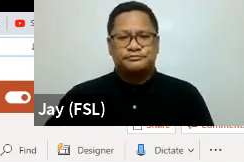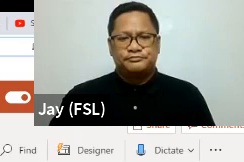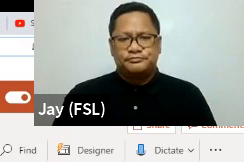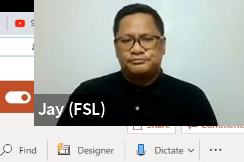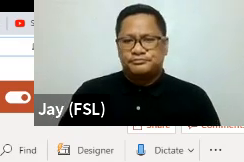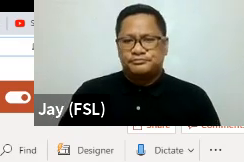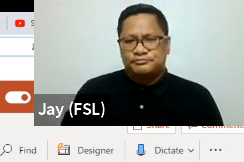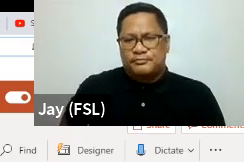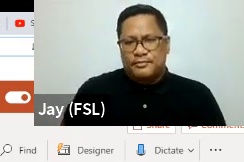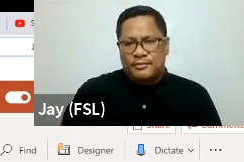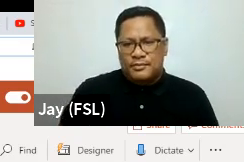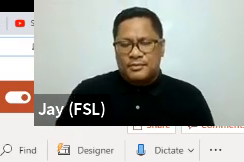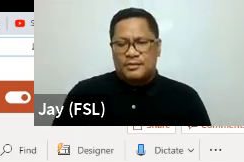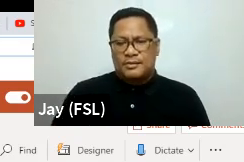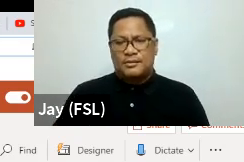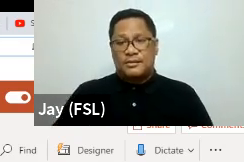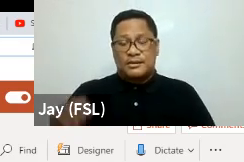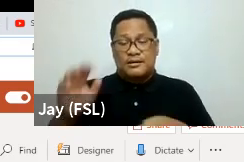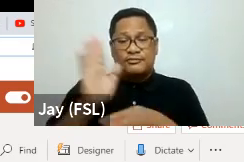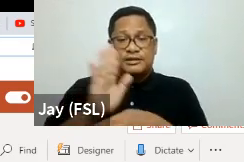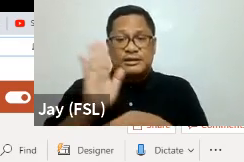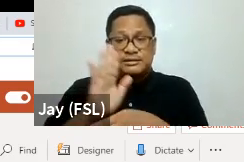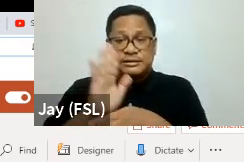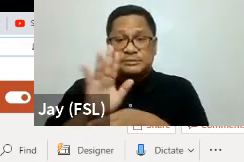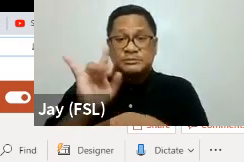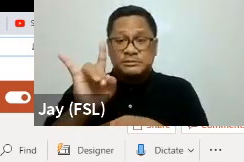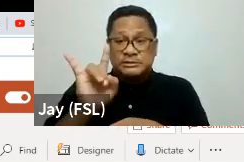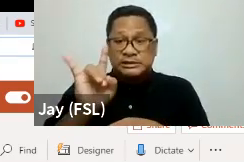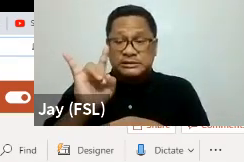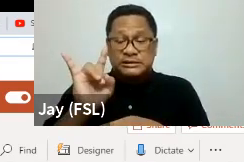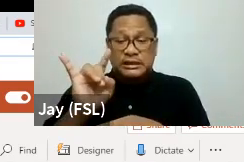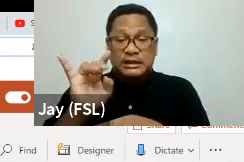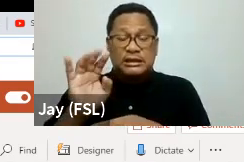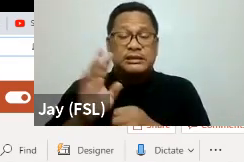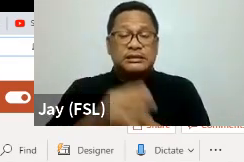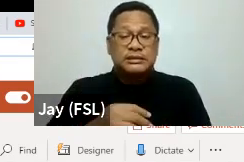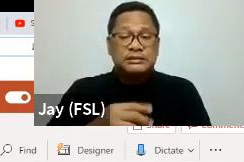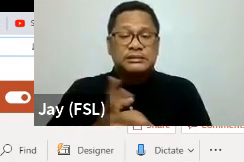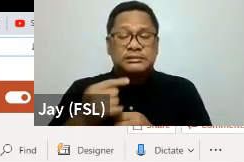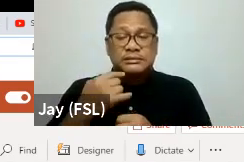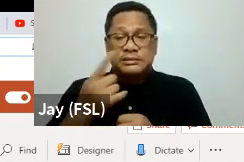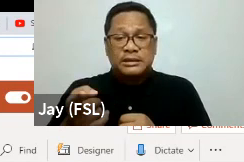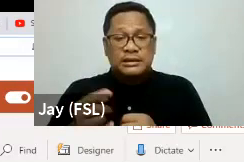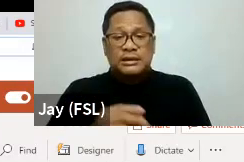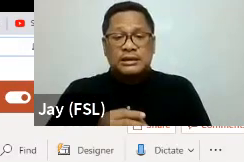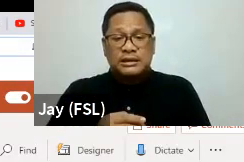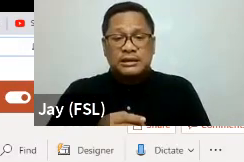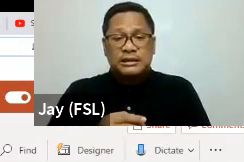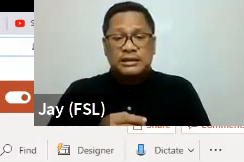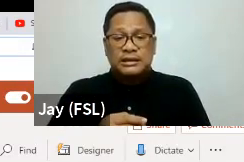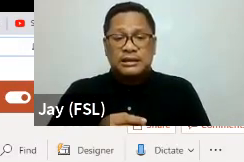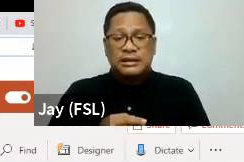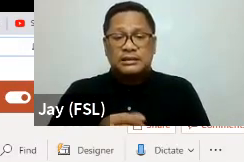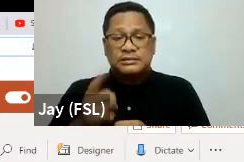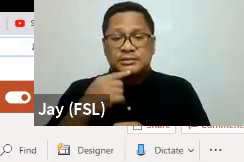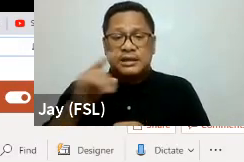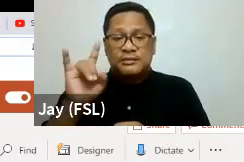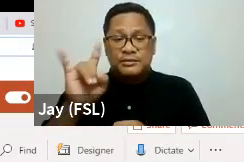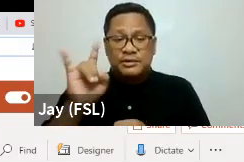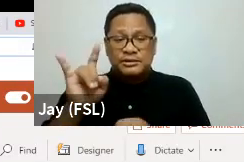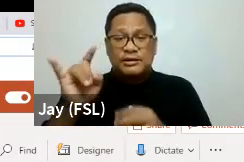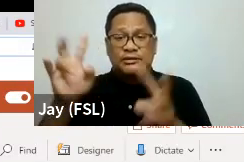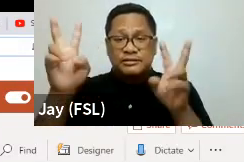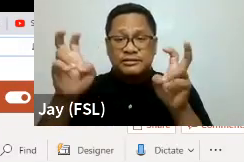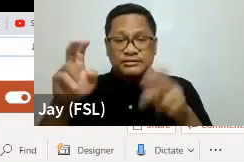Okay. Advertising business. For many years now, I'm operating under the business name, the Philippine